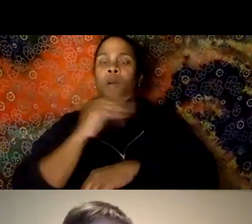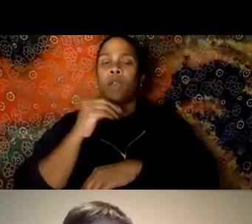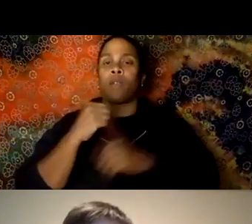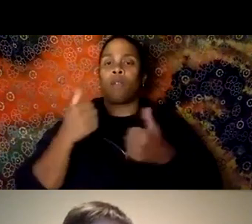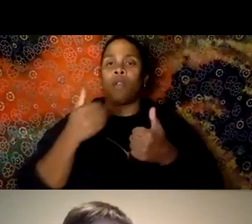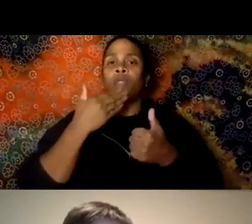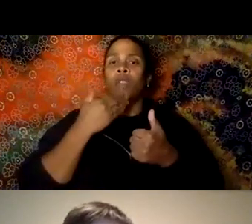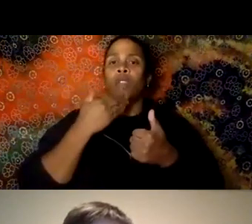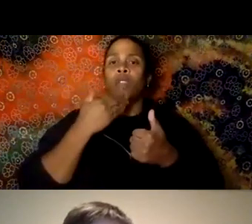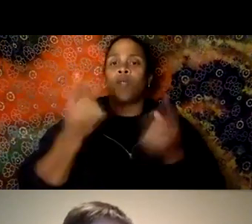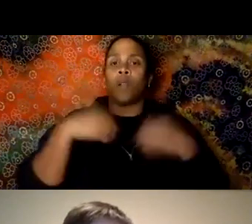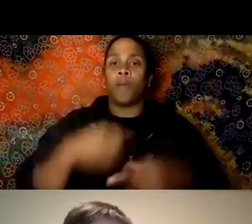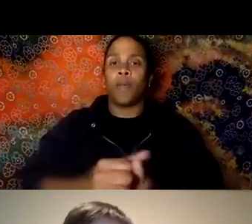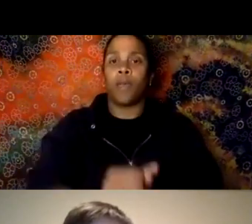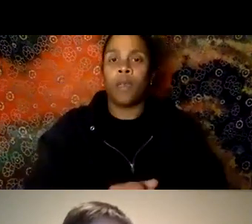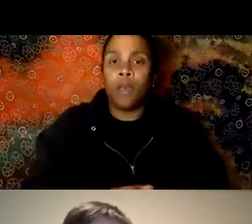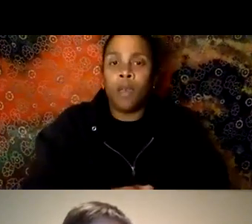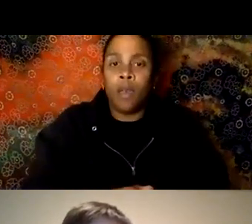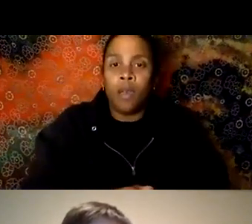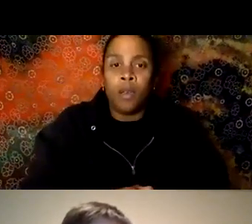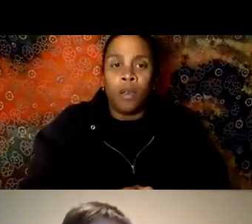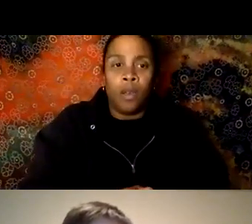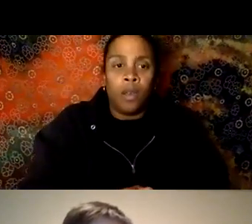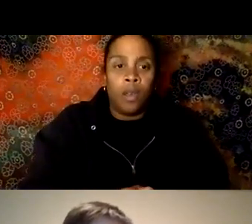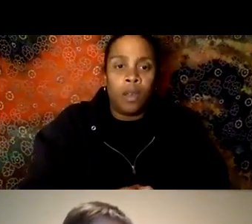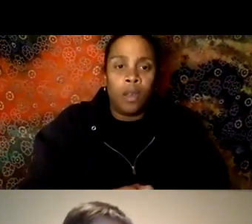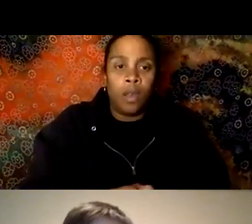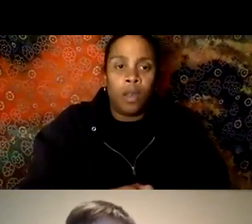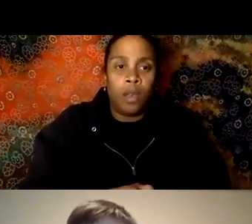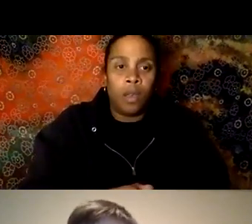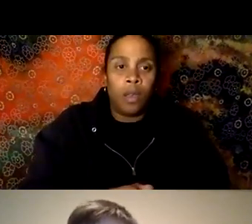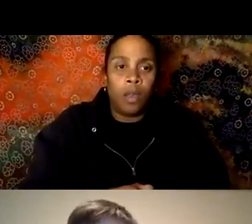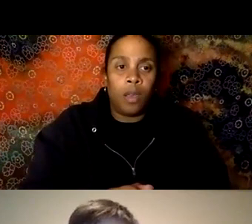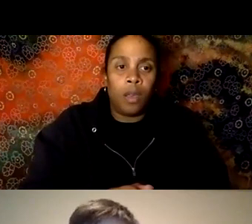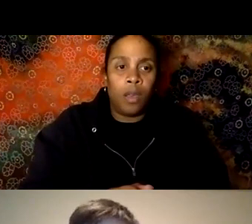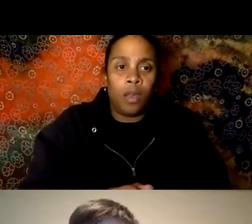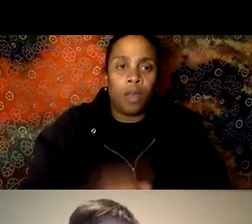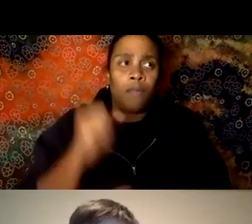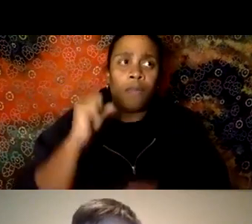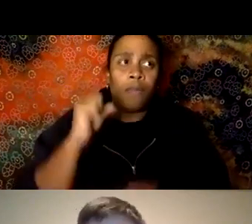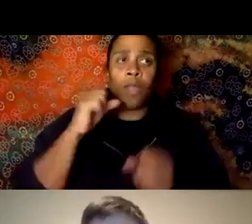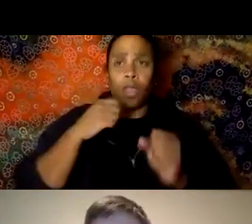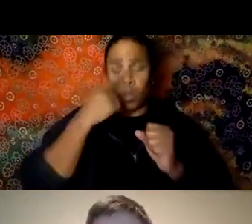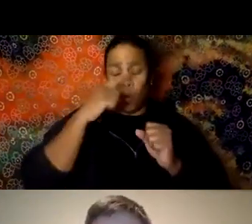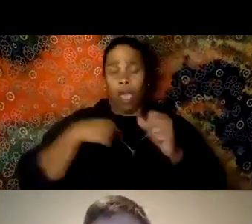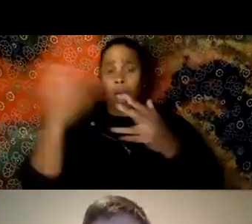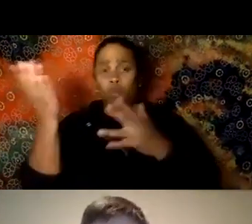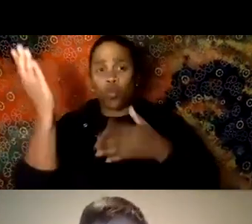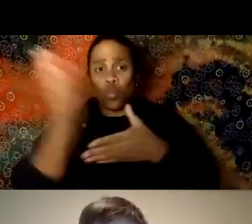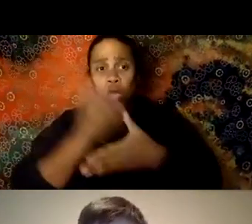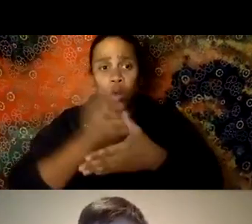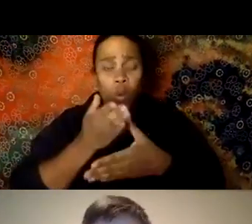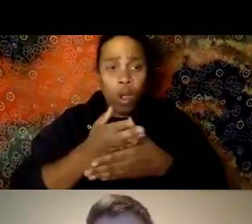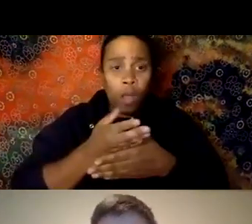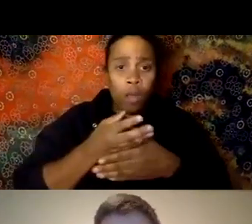Thanks so much. Can I interrupt really quick? I'm Sorry. Wyatt and I have a Crystal